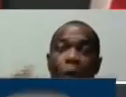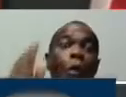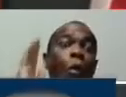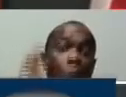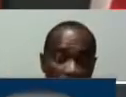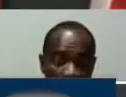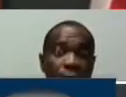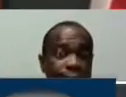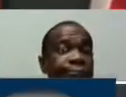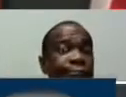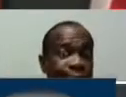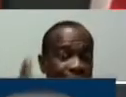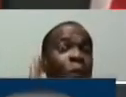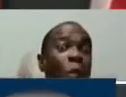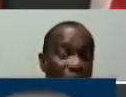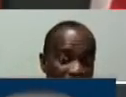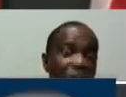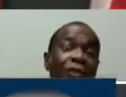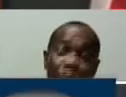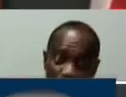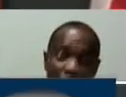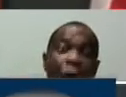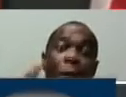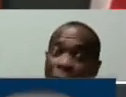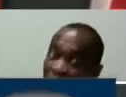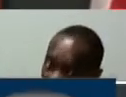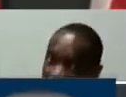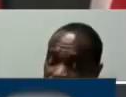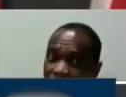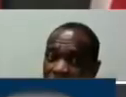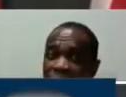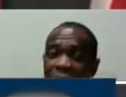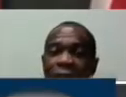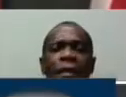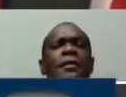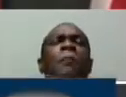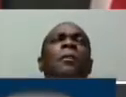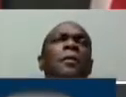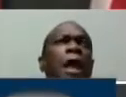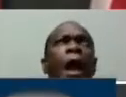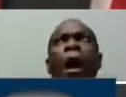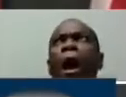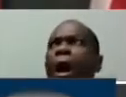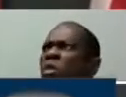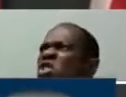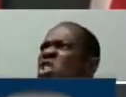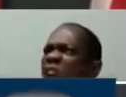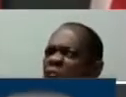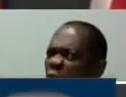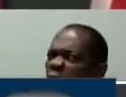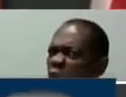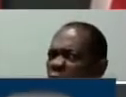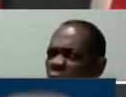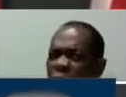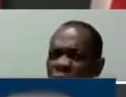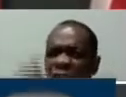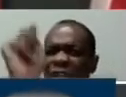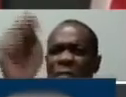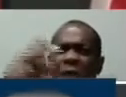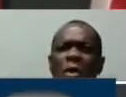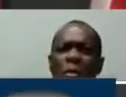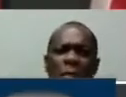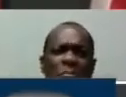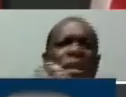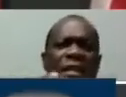Some people comfort themselves by saying, well, if we had closed the border with galvanized sheets all the way around the country, we wouldn't have got the